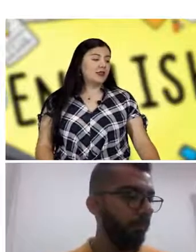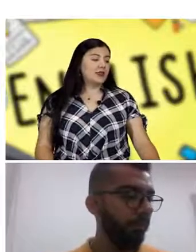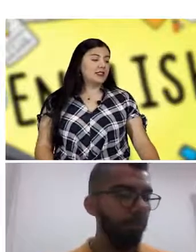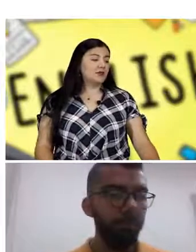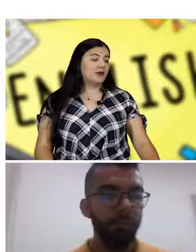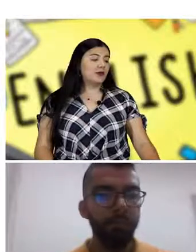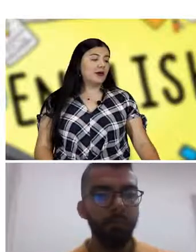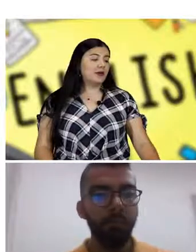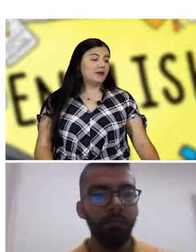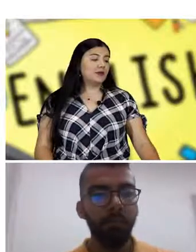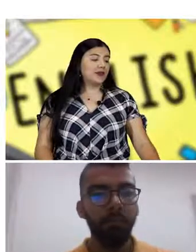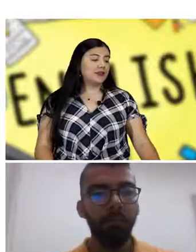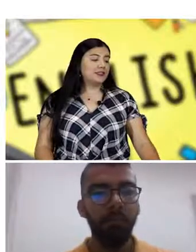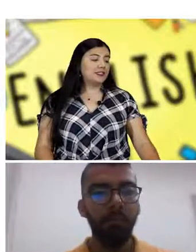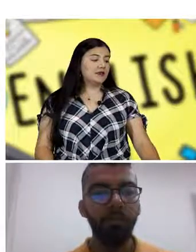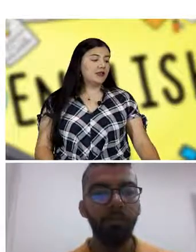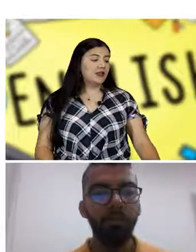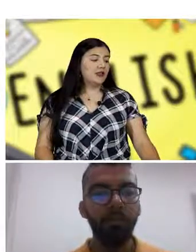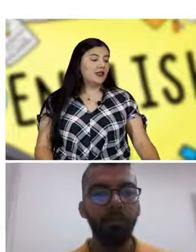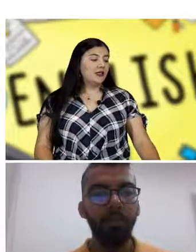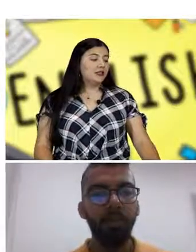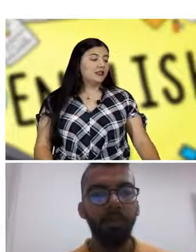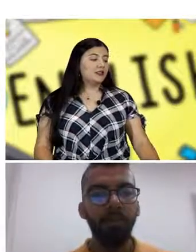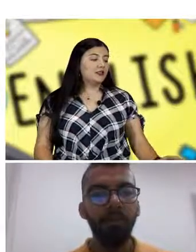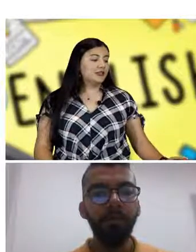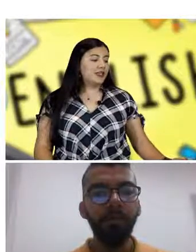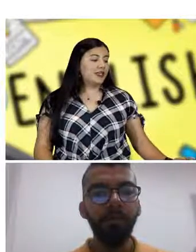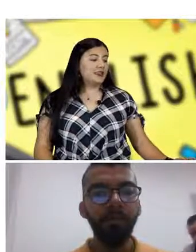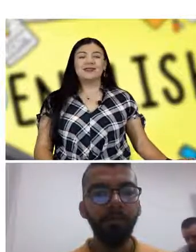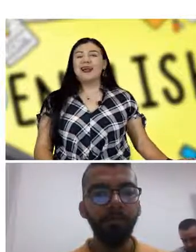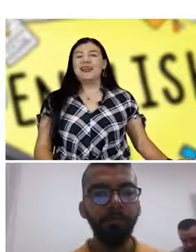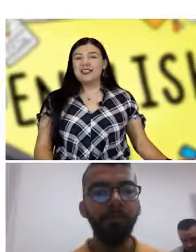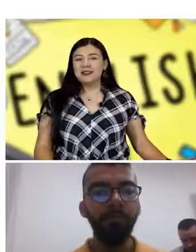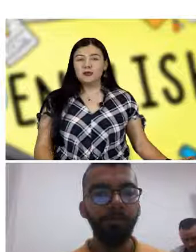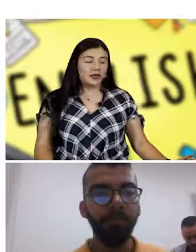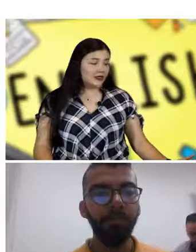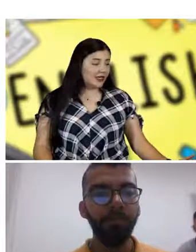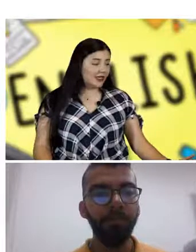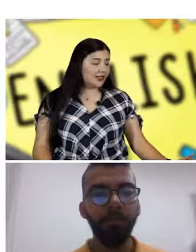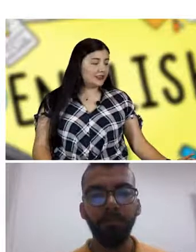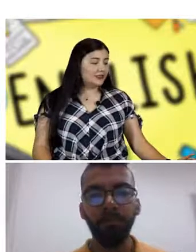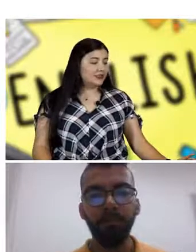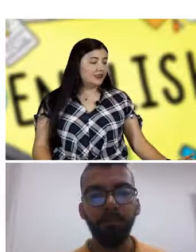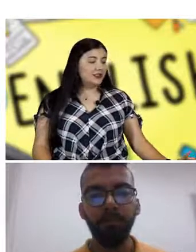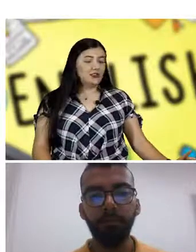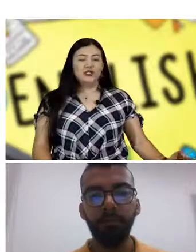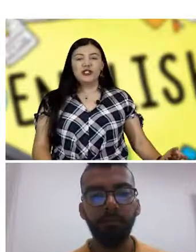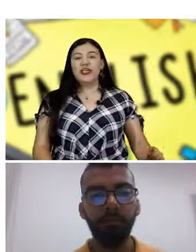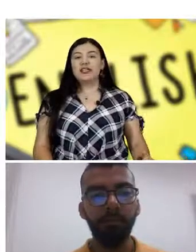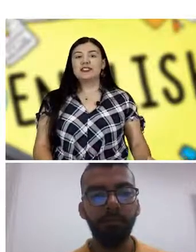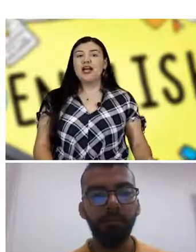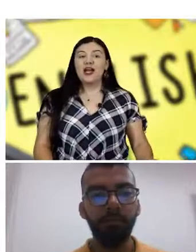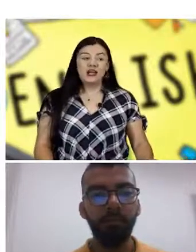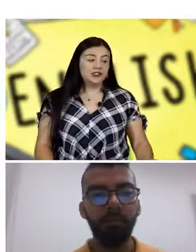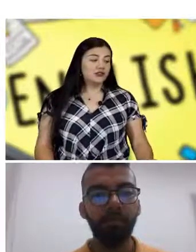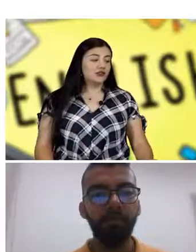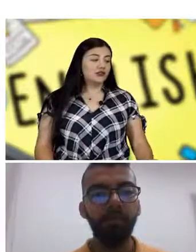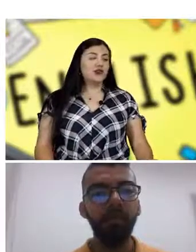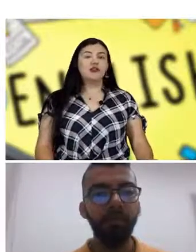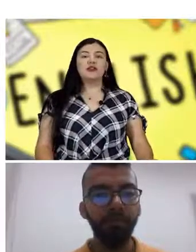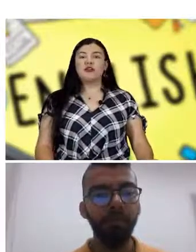avanzar un poco más. What part of the body is this one? So that is an easy one. That is, it's